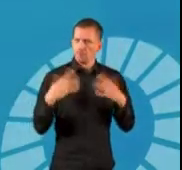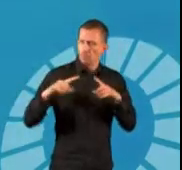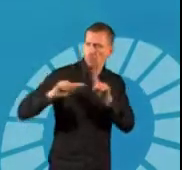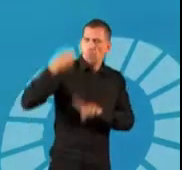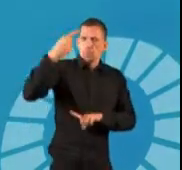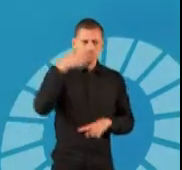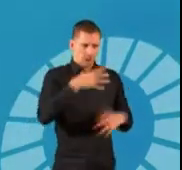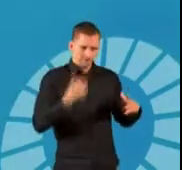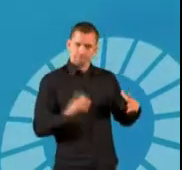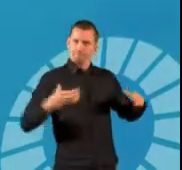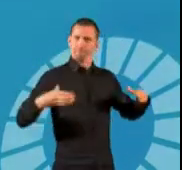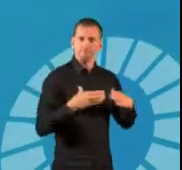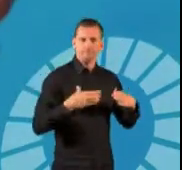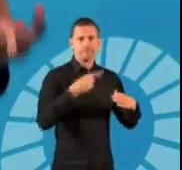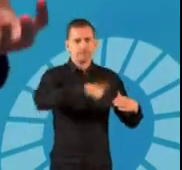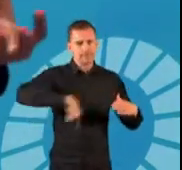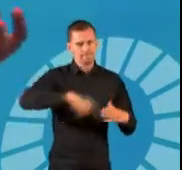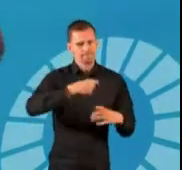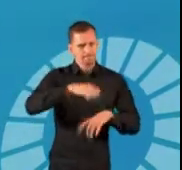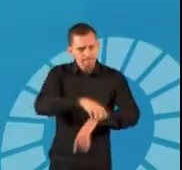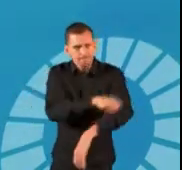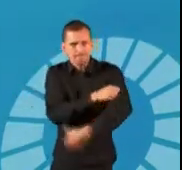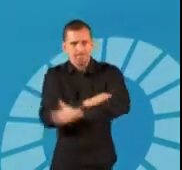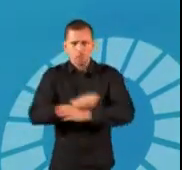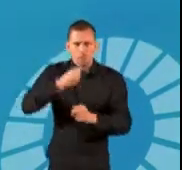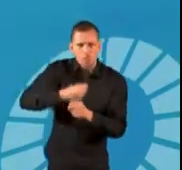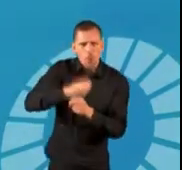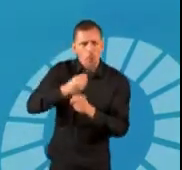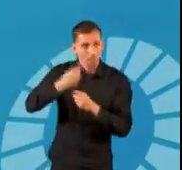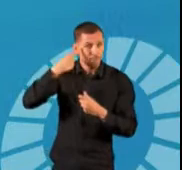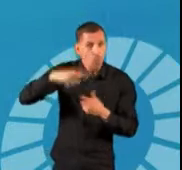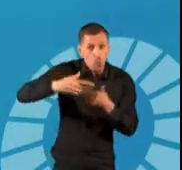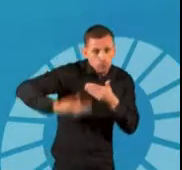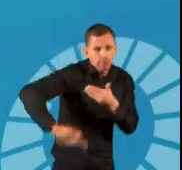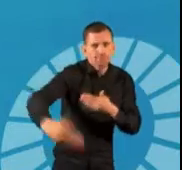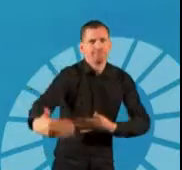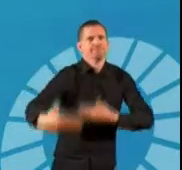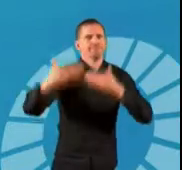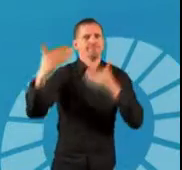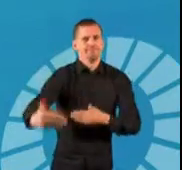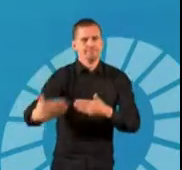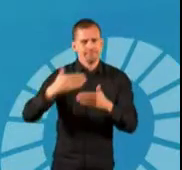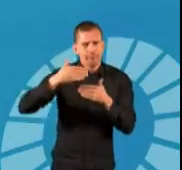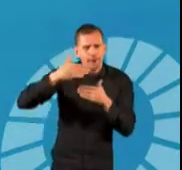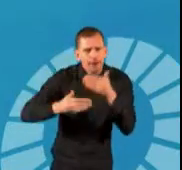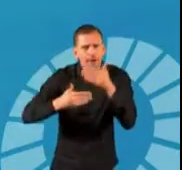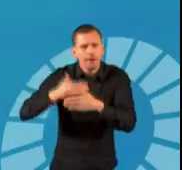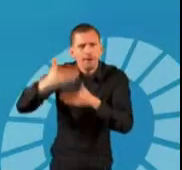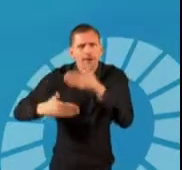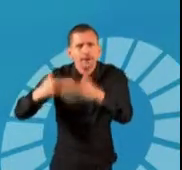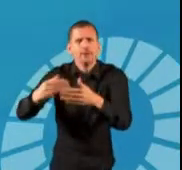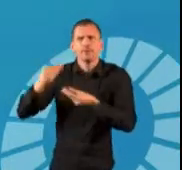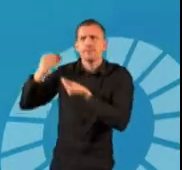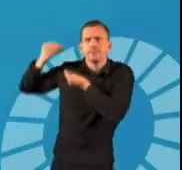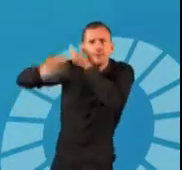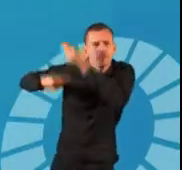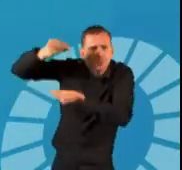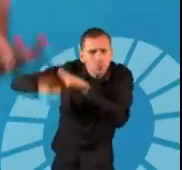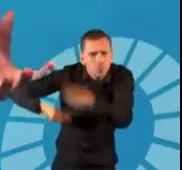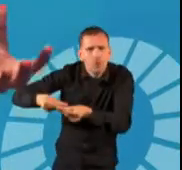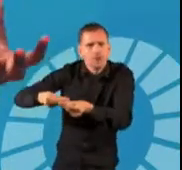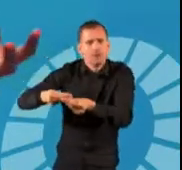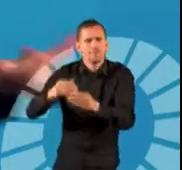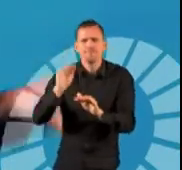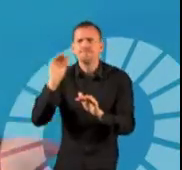this intergenerational and multi-stakeholder process to transform power and to change the lived realities